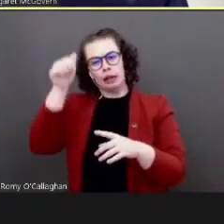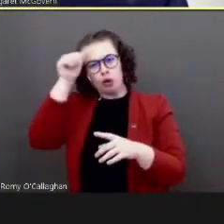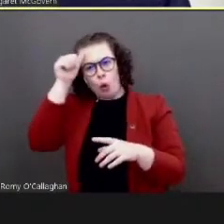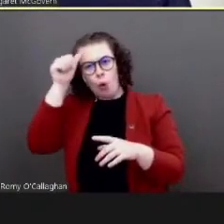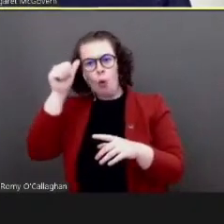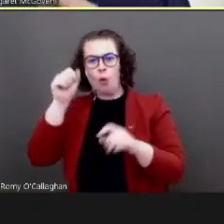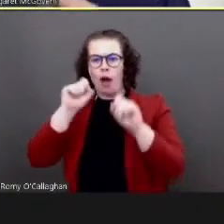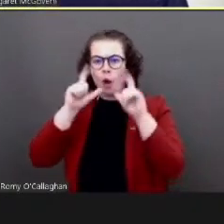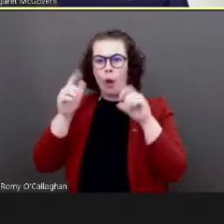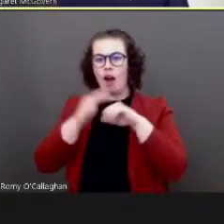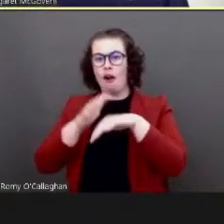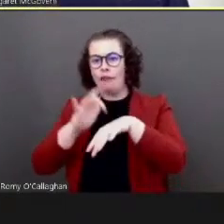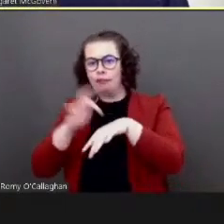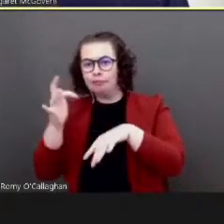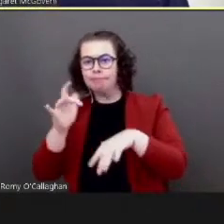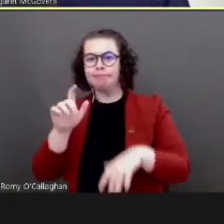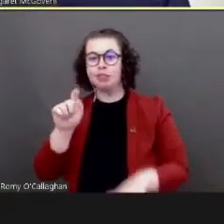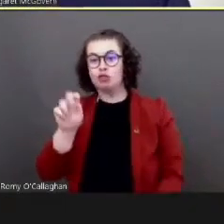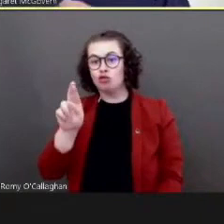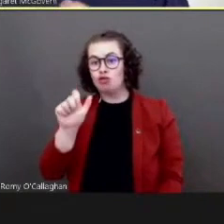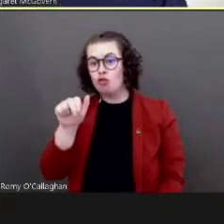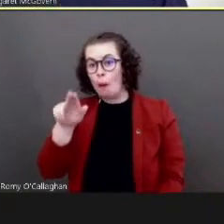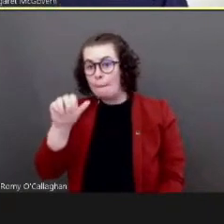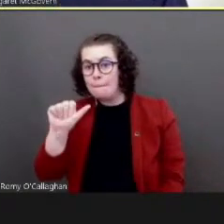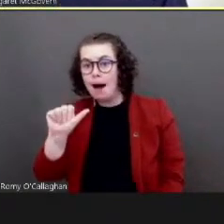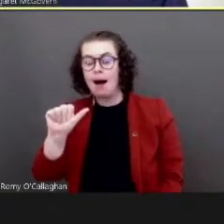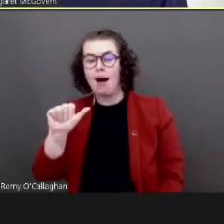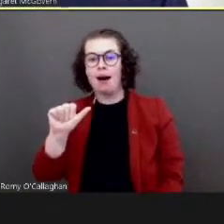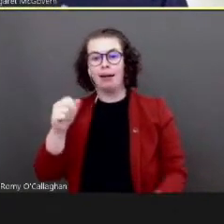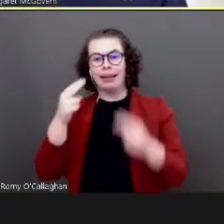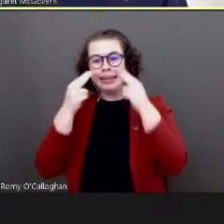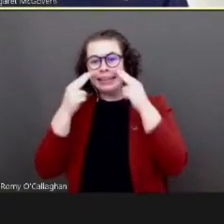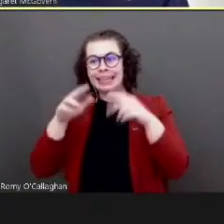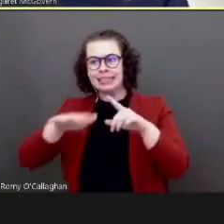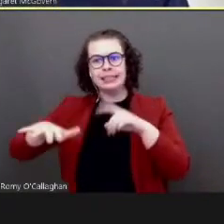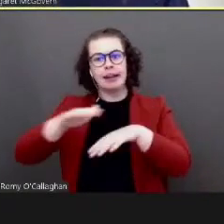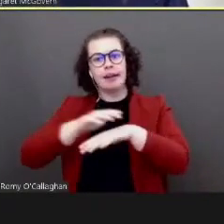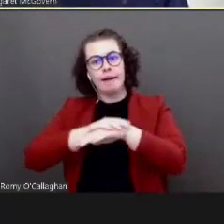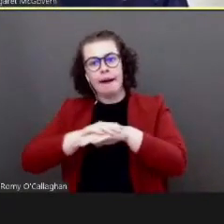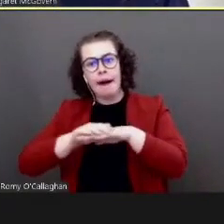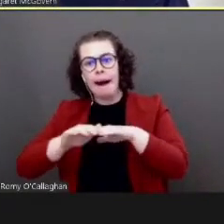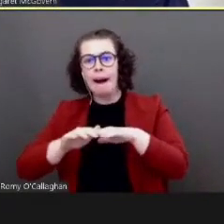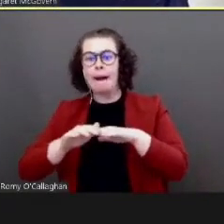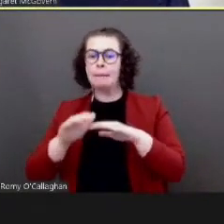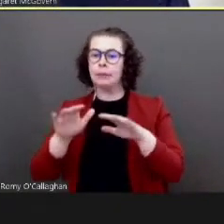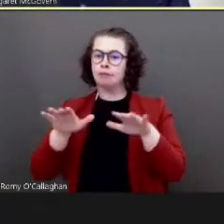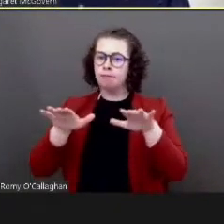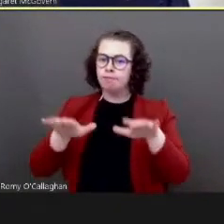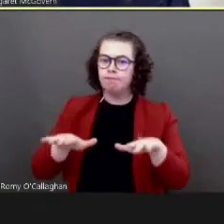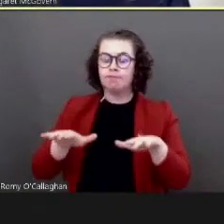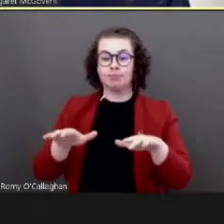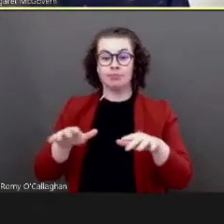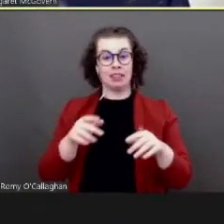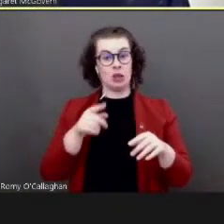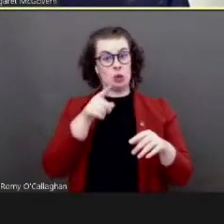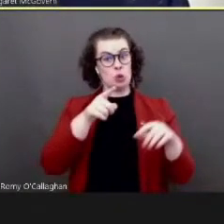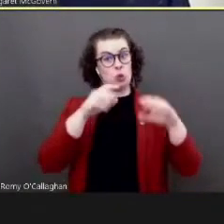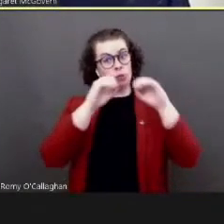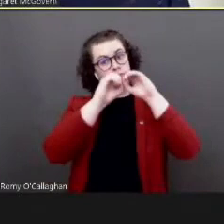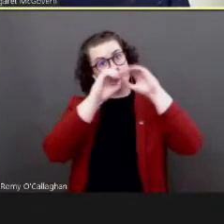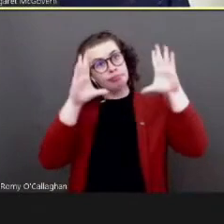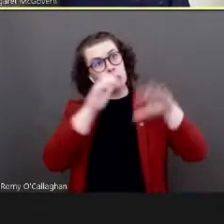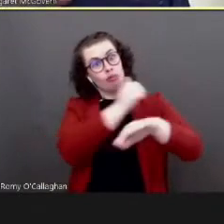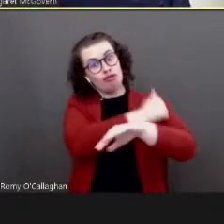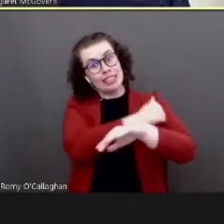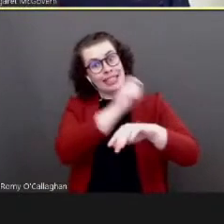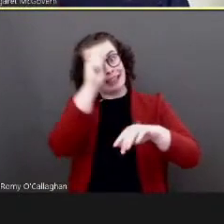safety, predictability, and calm. Not exactly the images that often come up for people when they imagine the prison